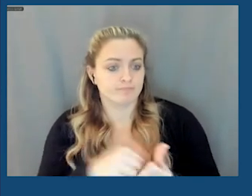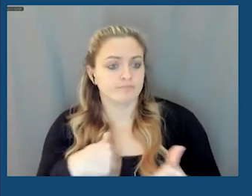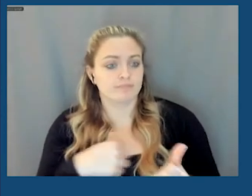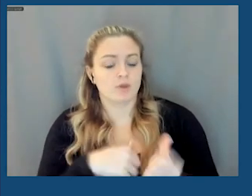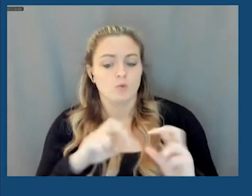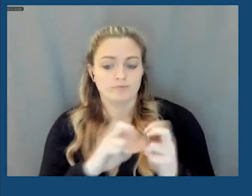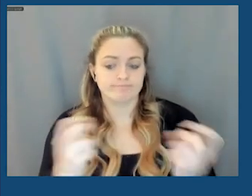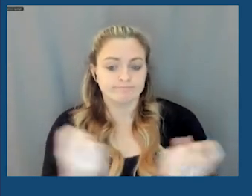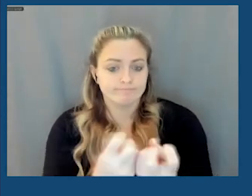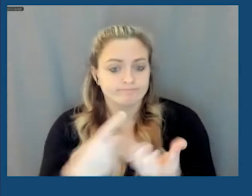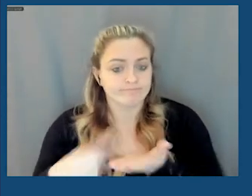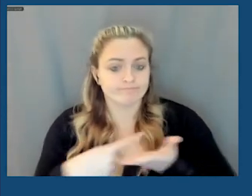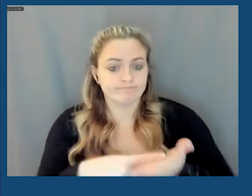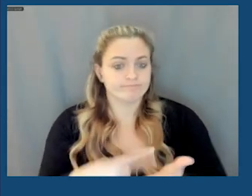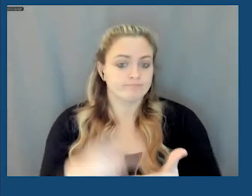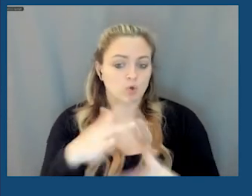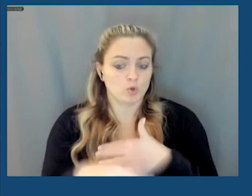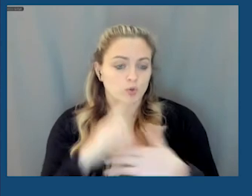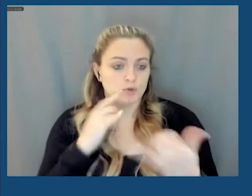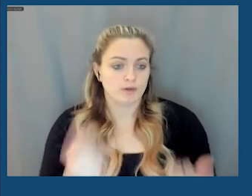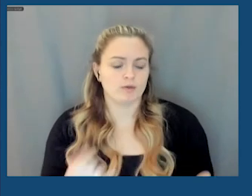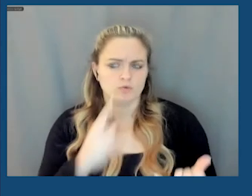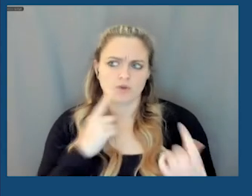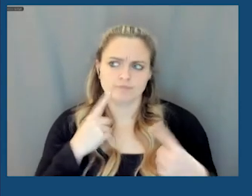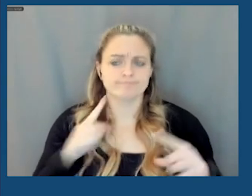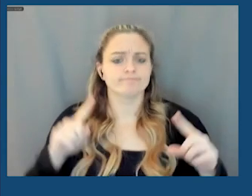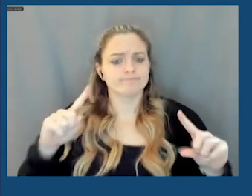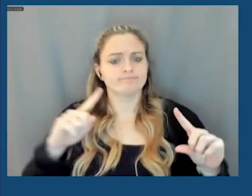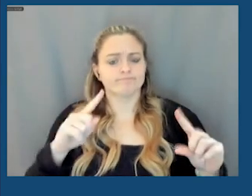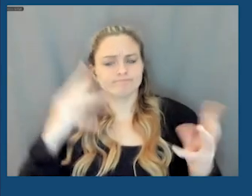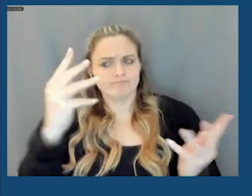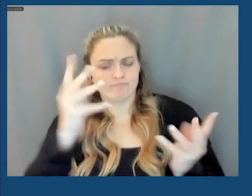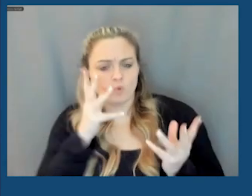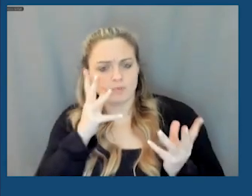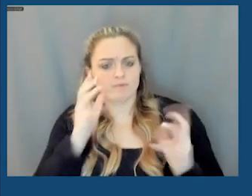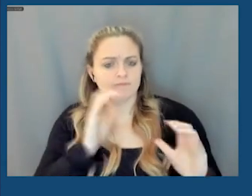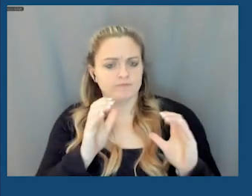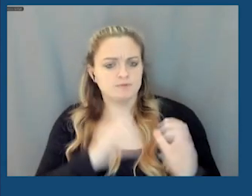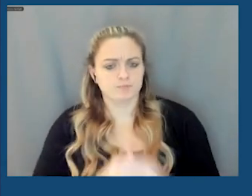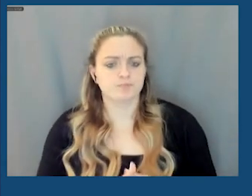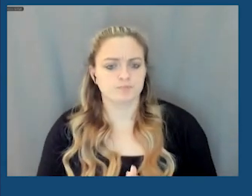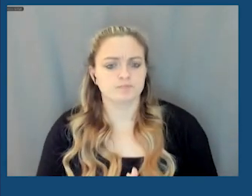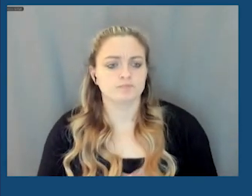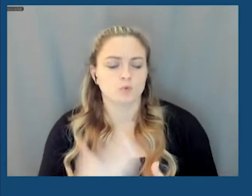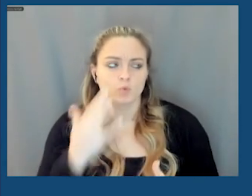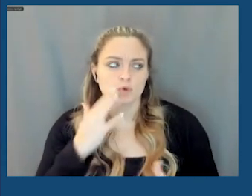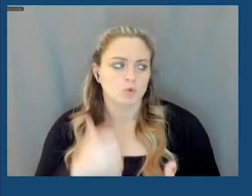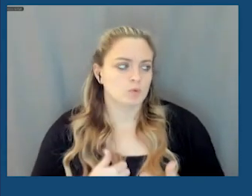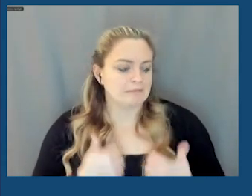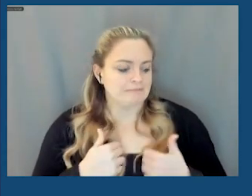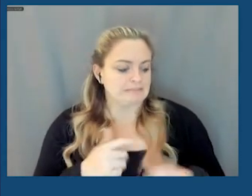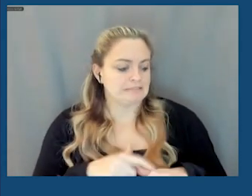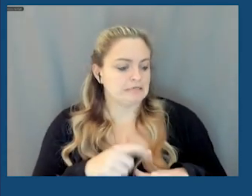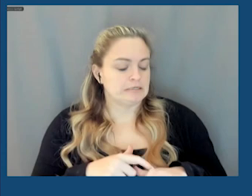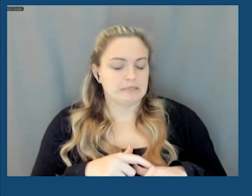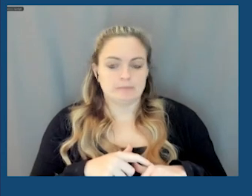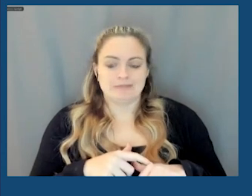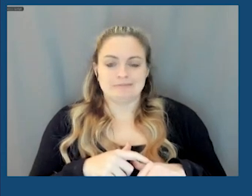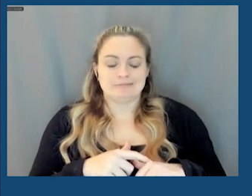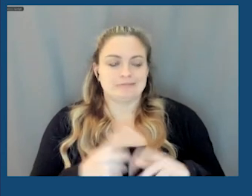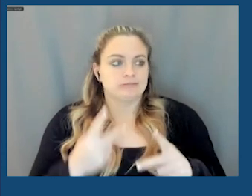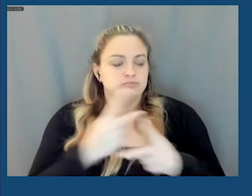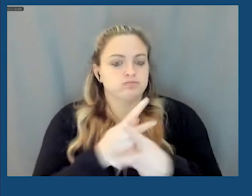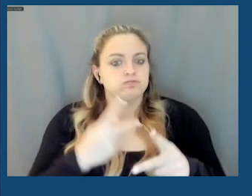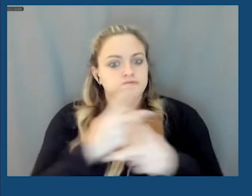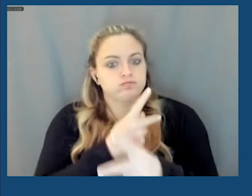roundtable conversation earlier. It was a very productive and informative conversation. We know that we are living in a time of rising hate and